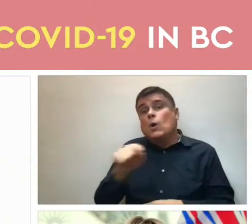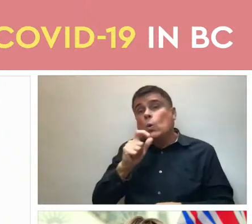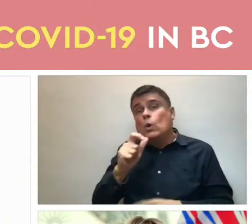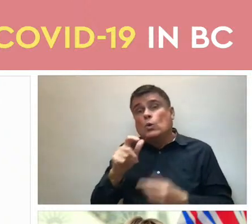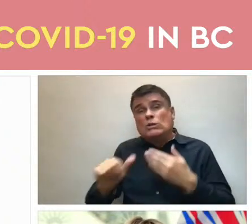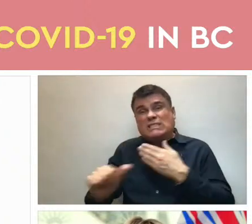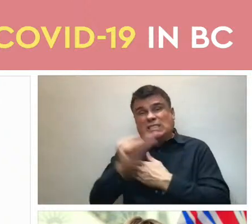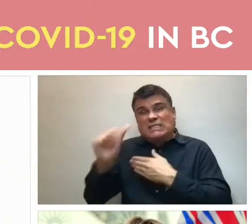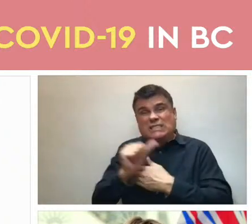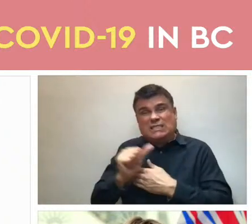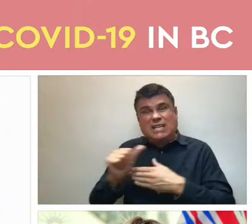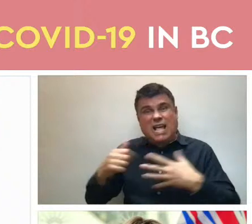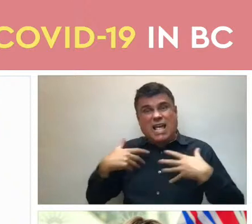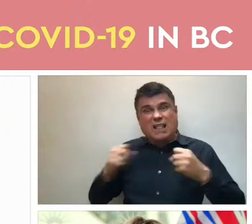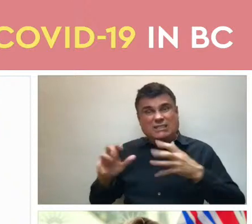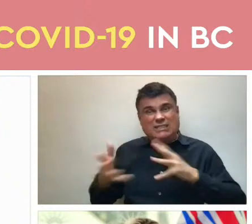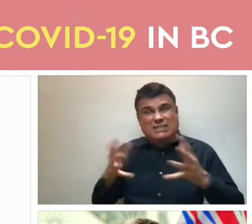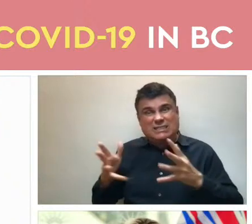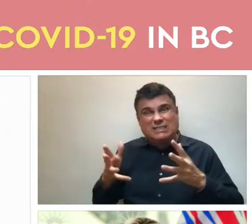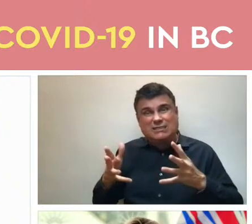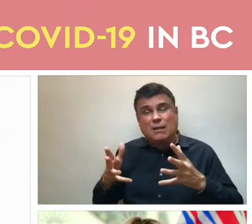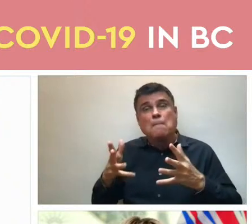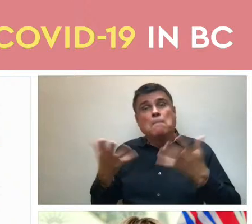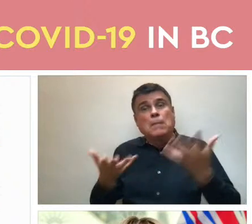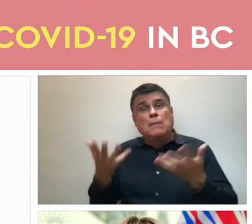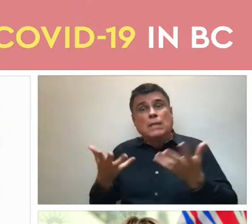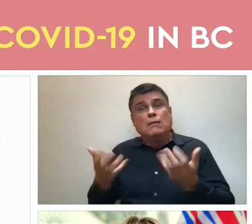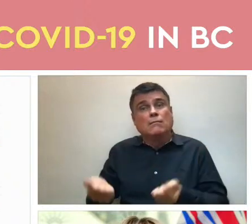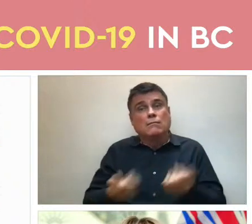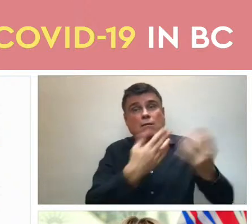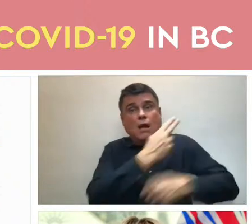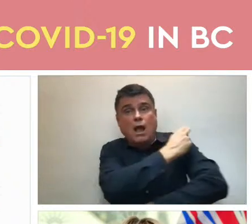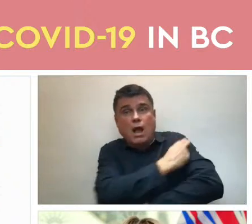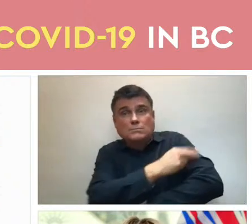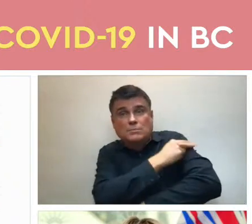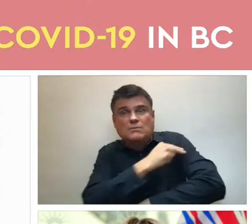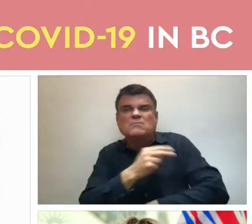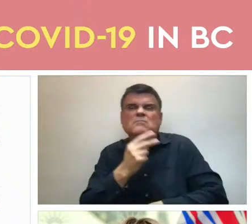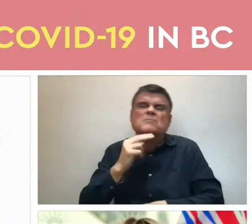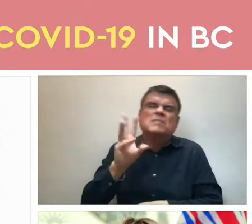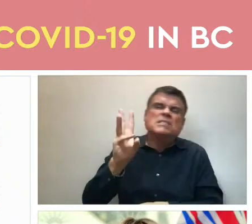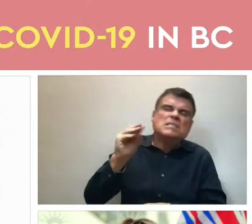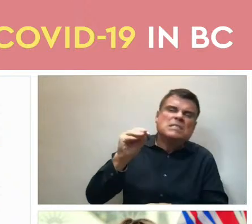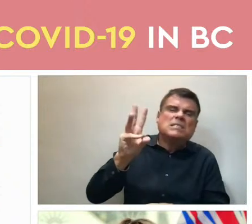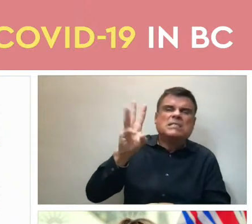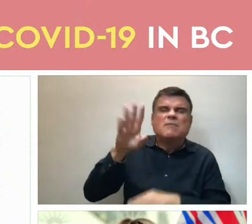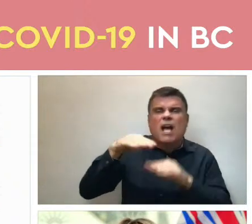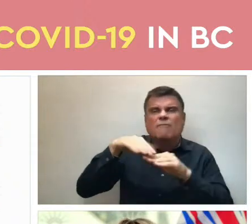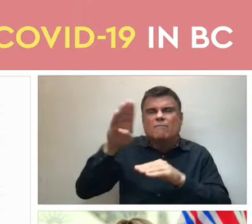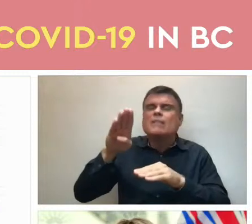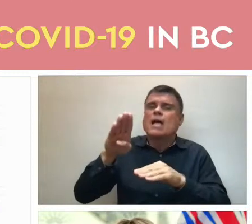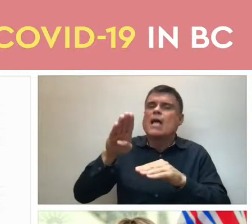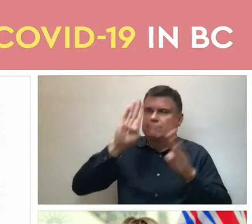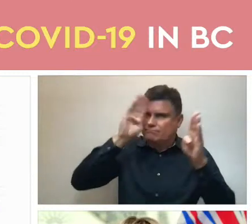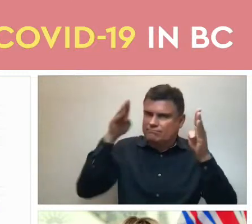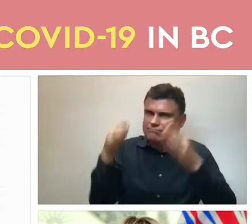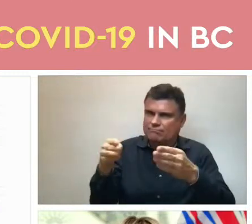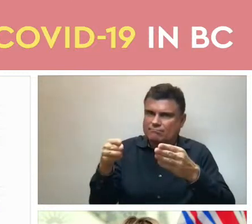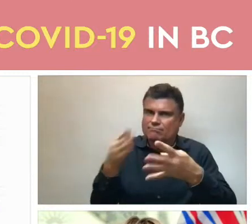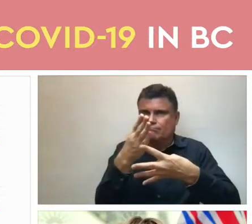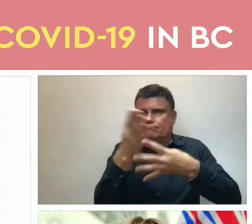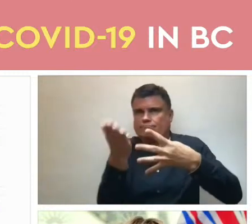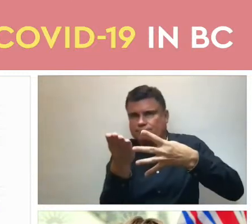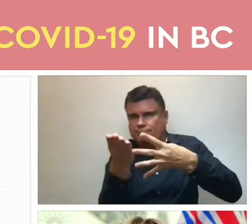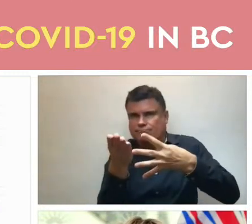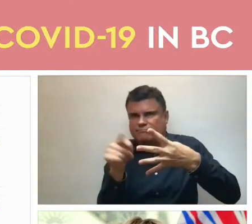those people as well now. If we break it down by age, it becomes really